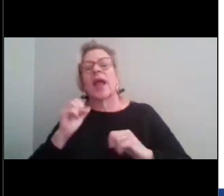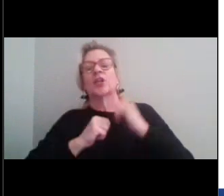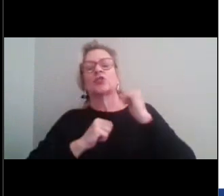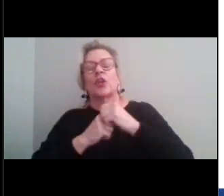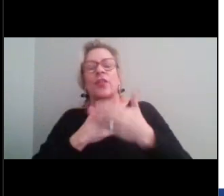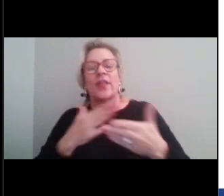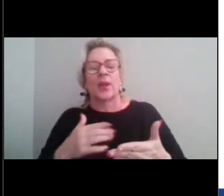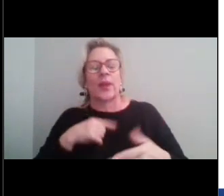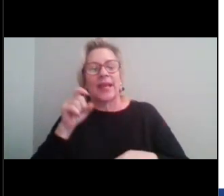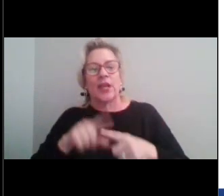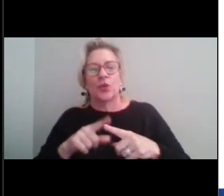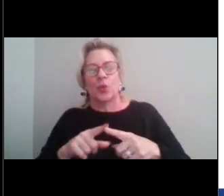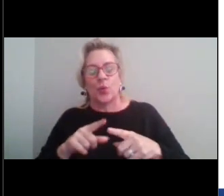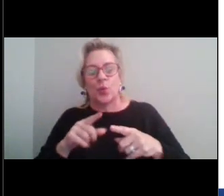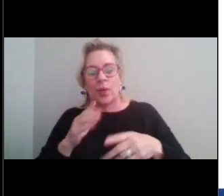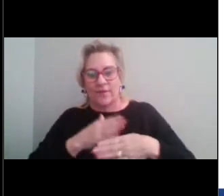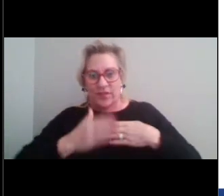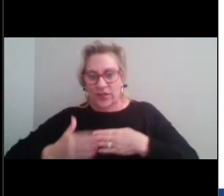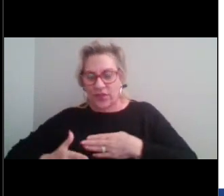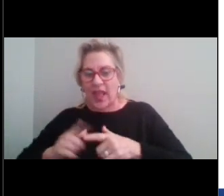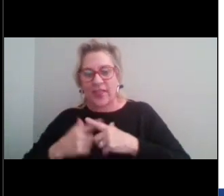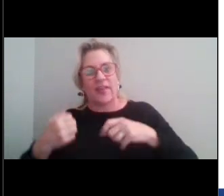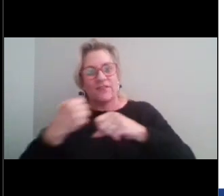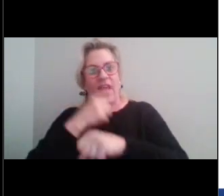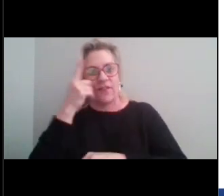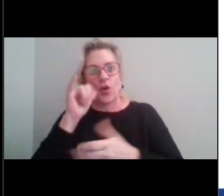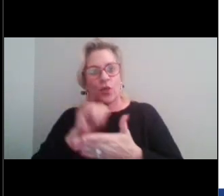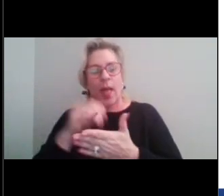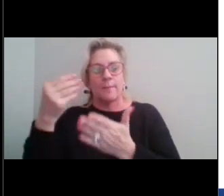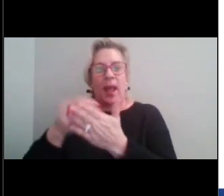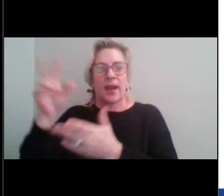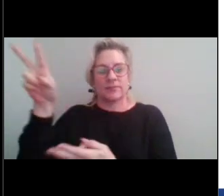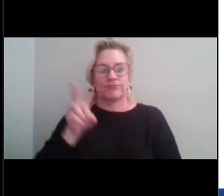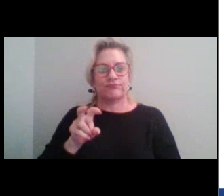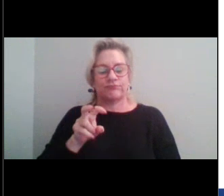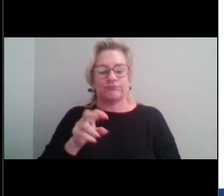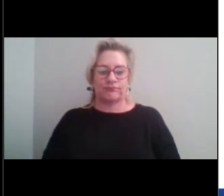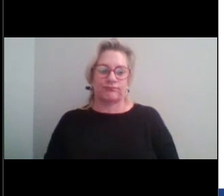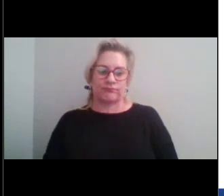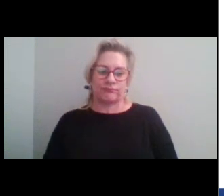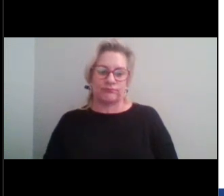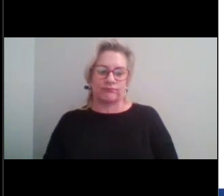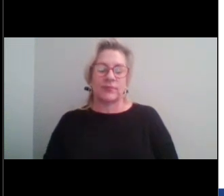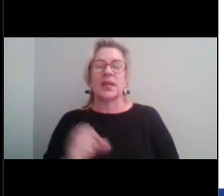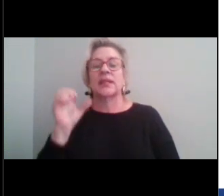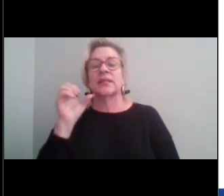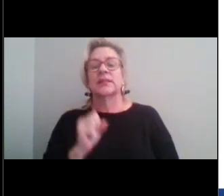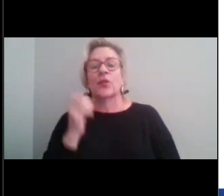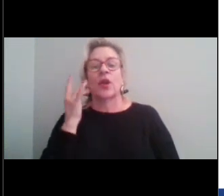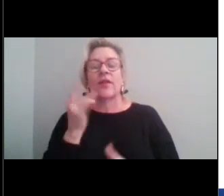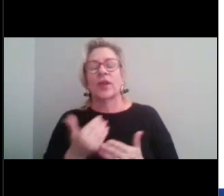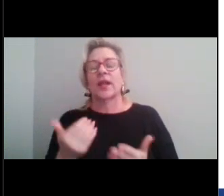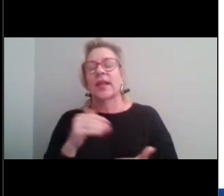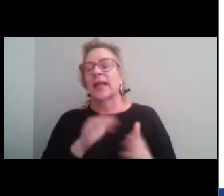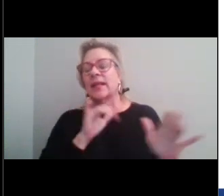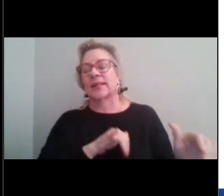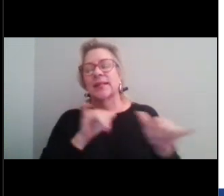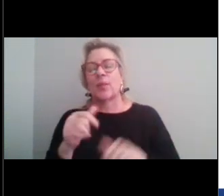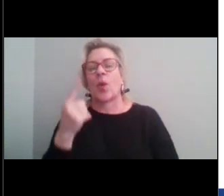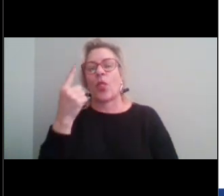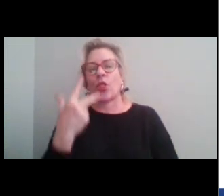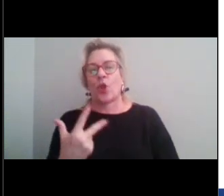go fight for that funding to get into the urban areas of the Bay Area and Los Angeles. In Southern California, again, it's a similar third of the